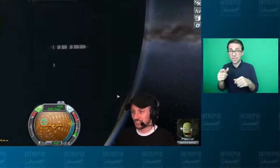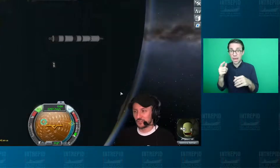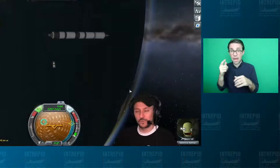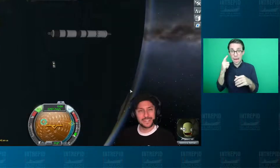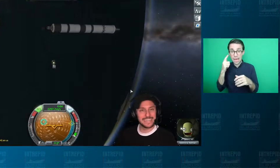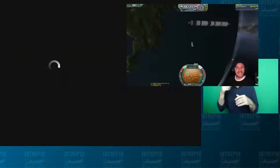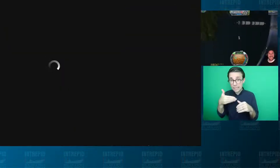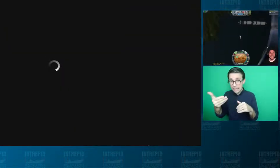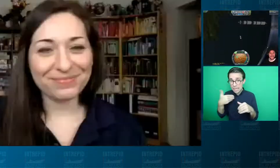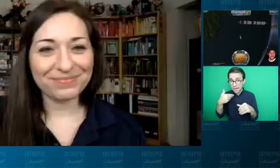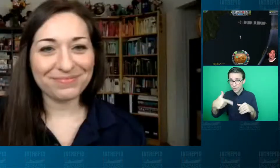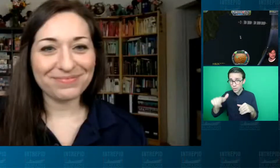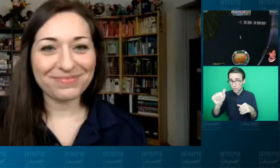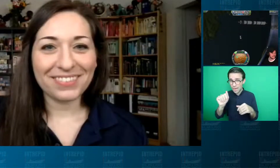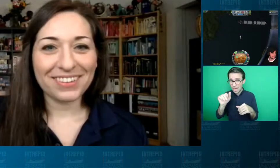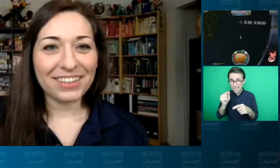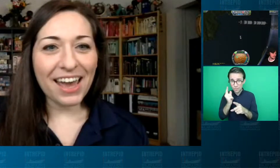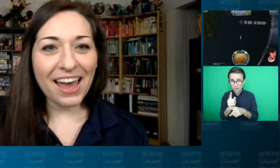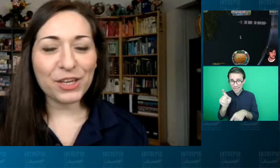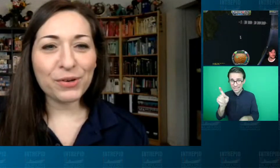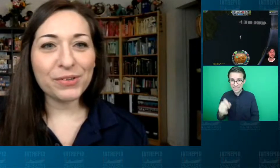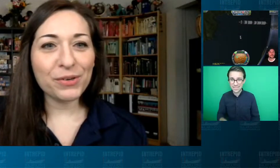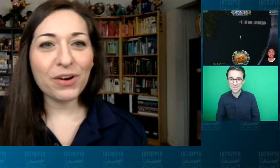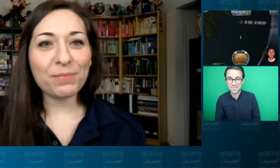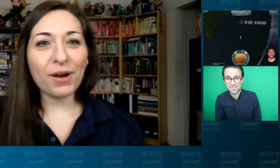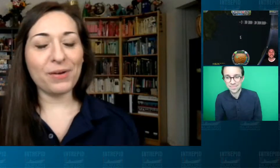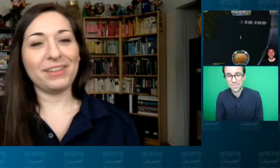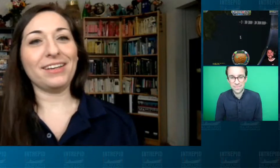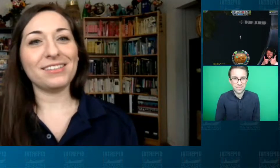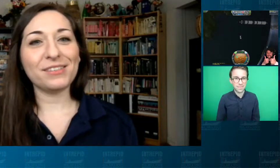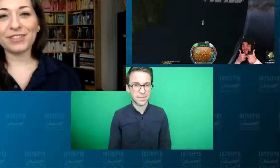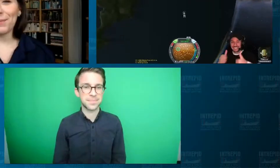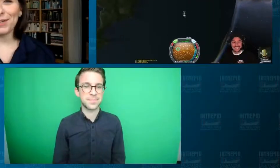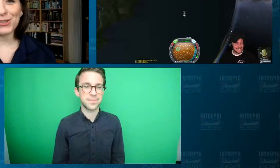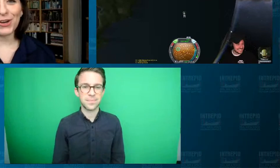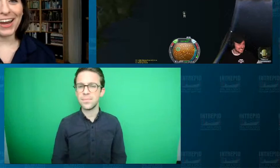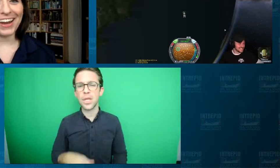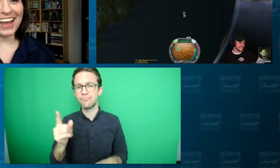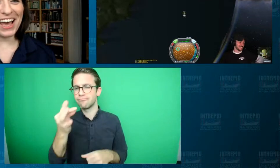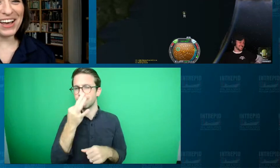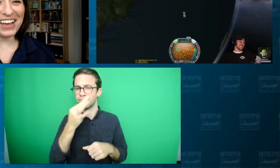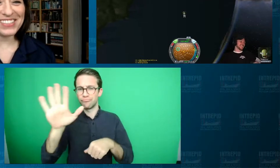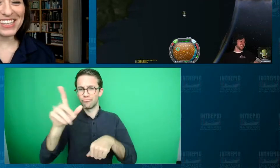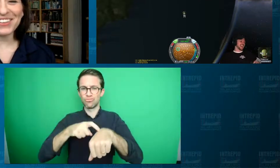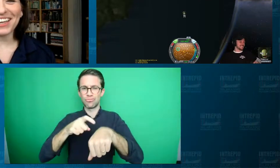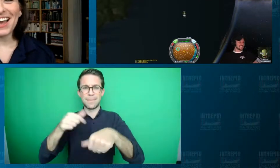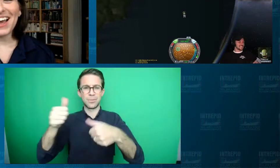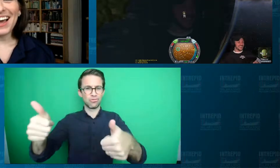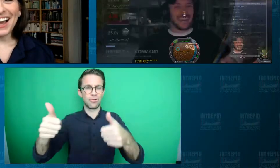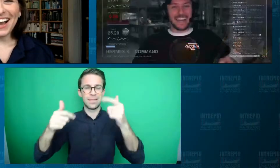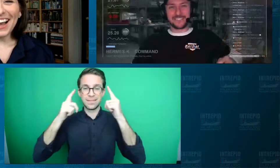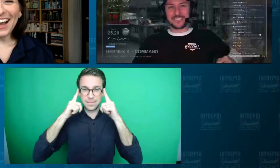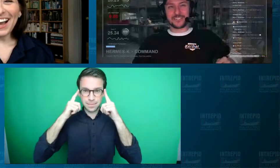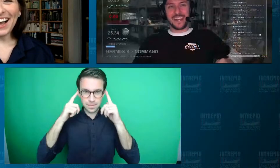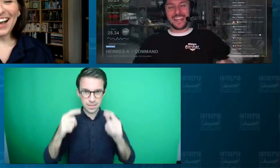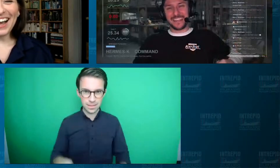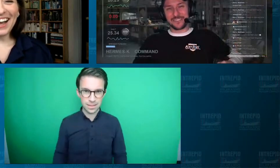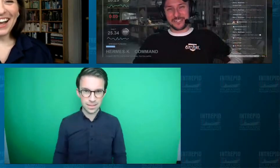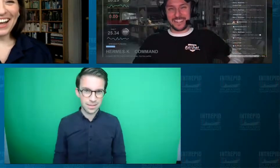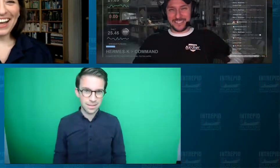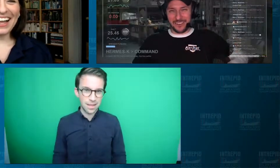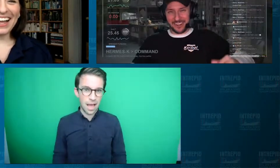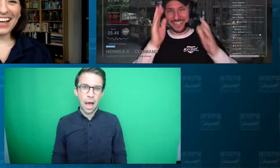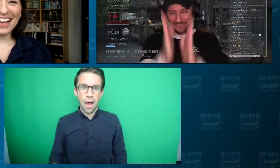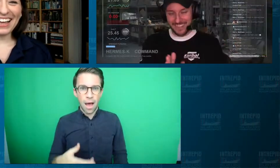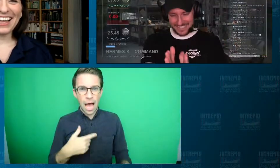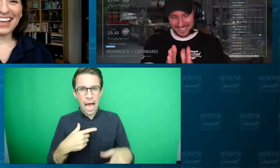of a Q&A section, Yeah, if I remember you're a correctly. pro with this. Your timing is great. Absolutely. I was